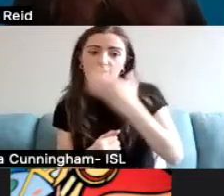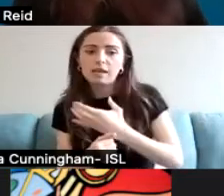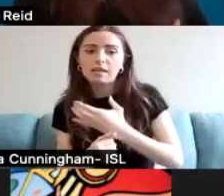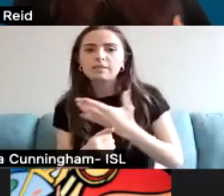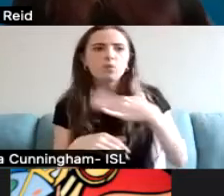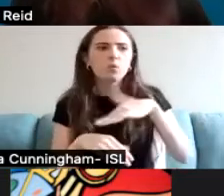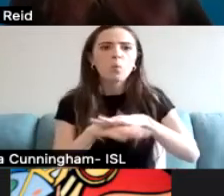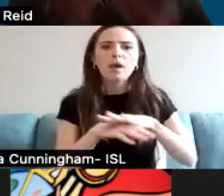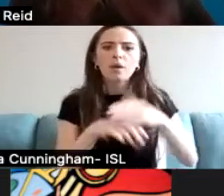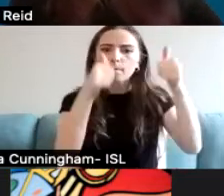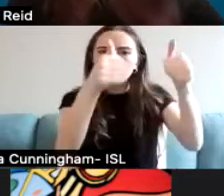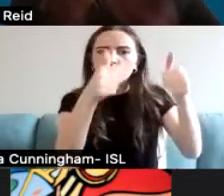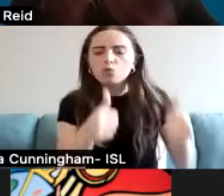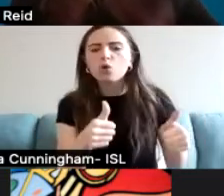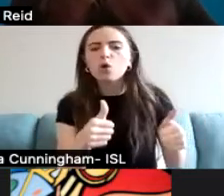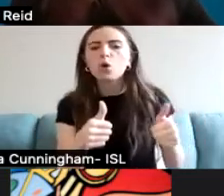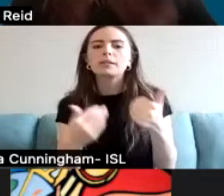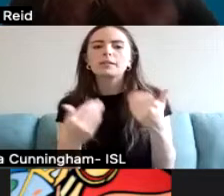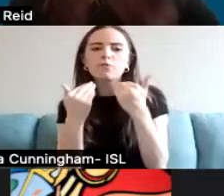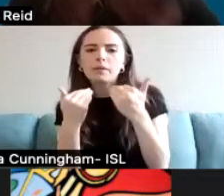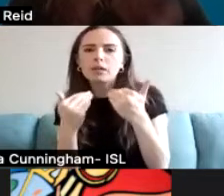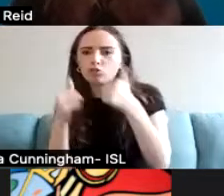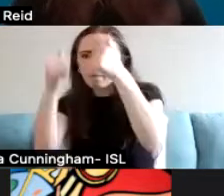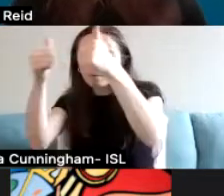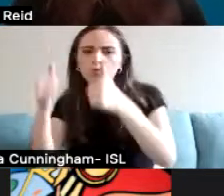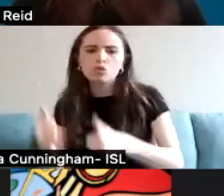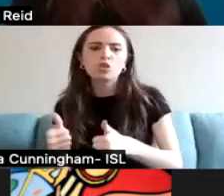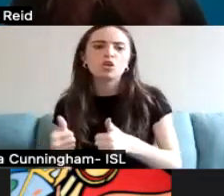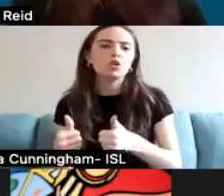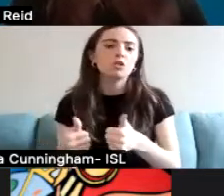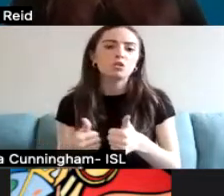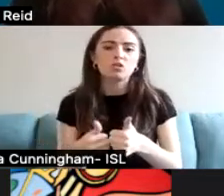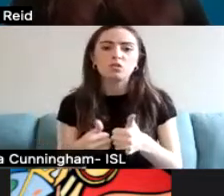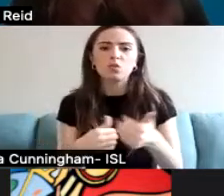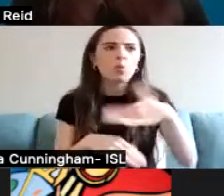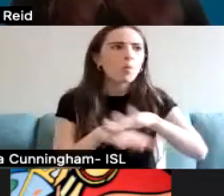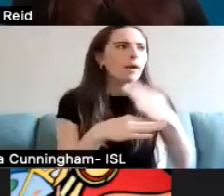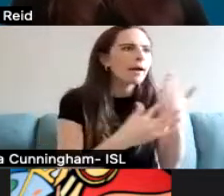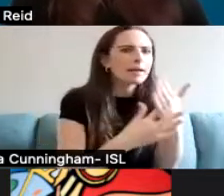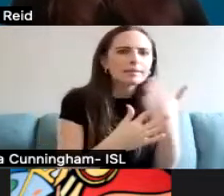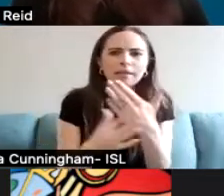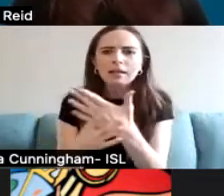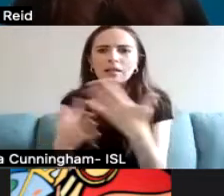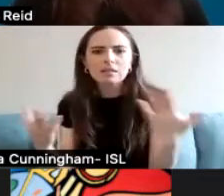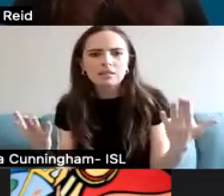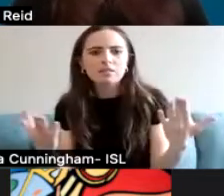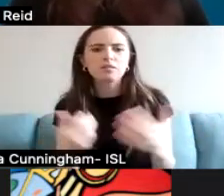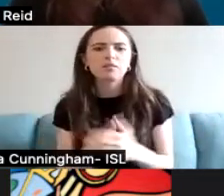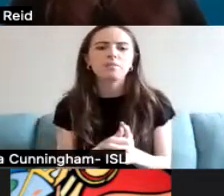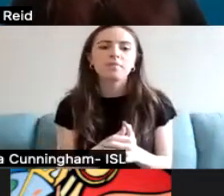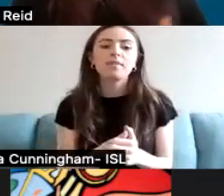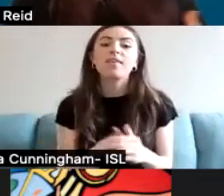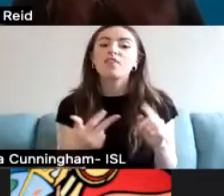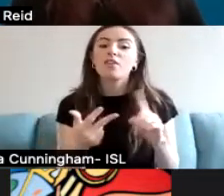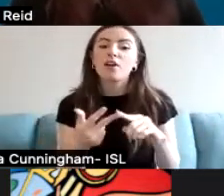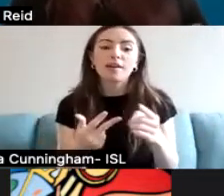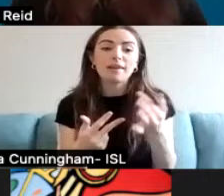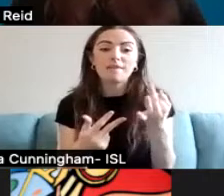posters and flyers, things that are blocking access as well. And then if you have printed